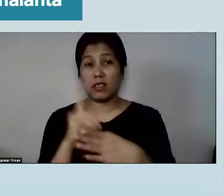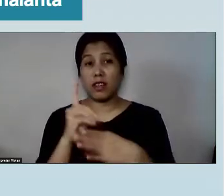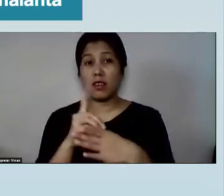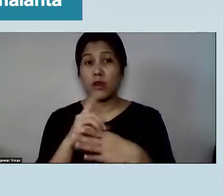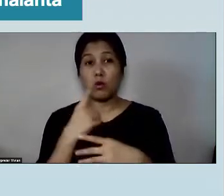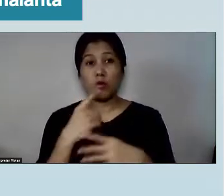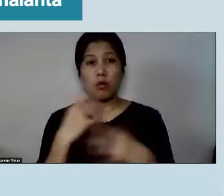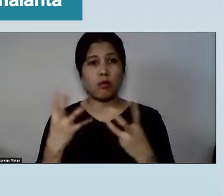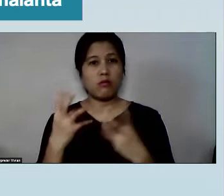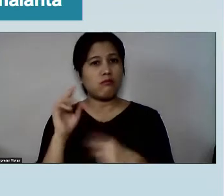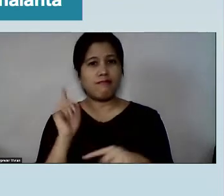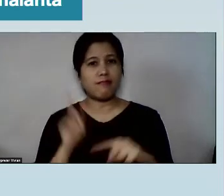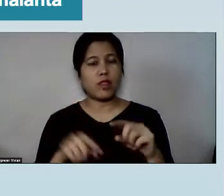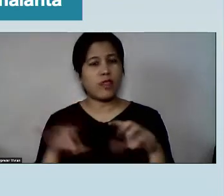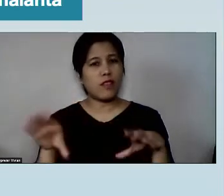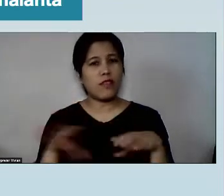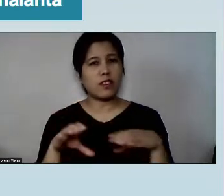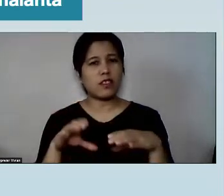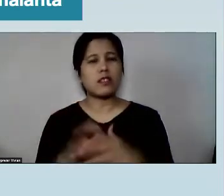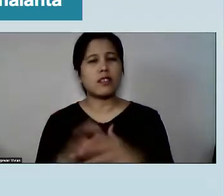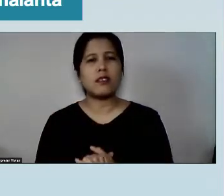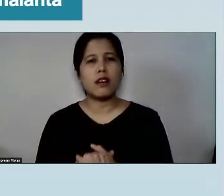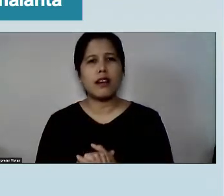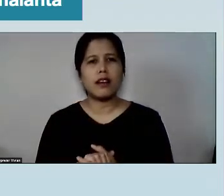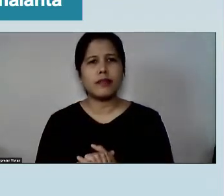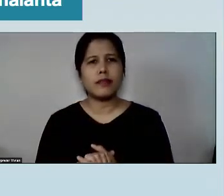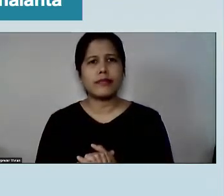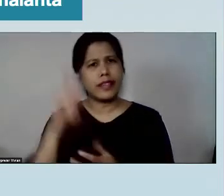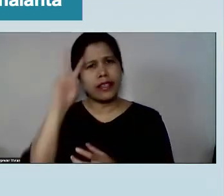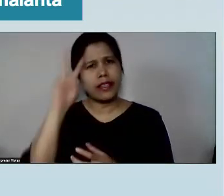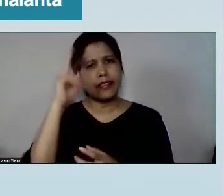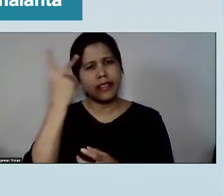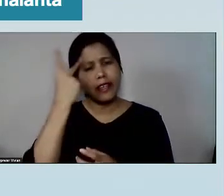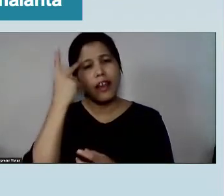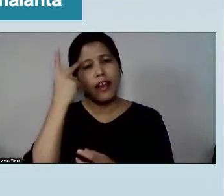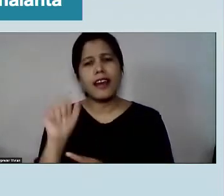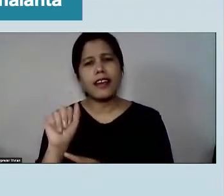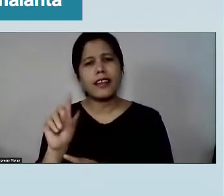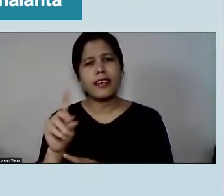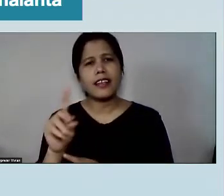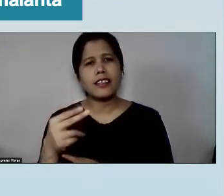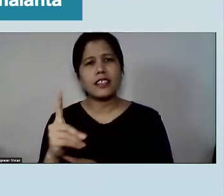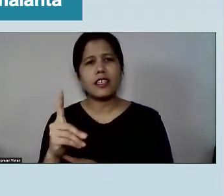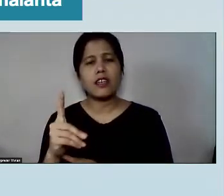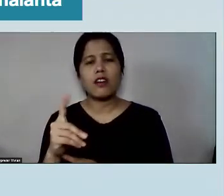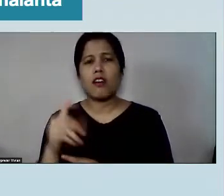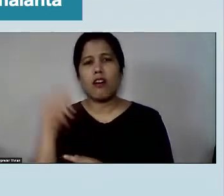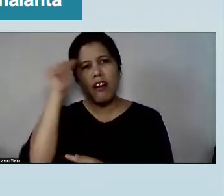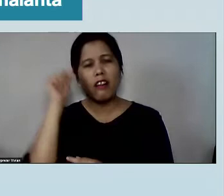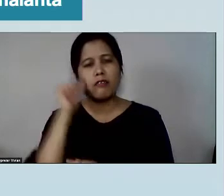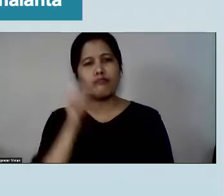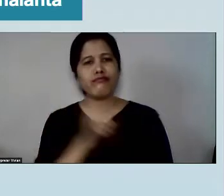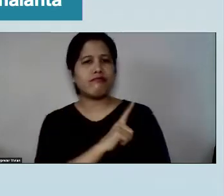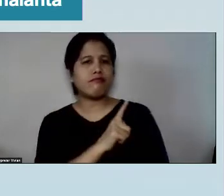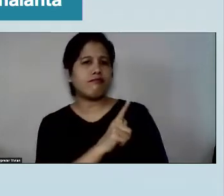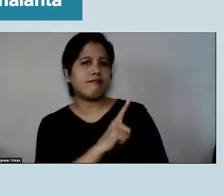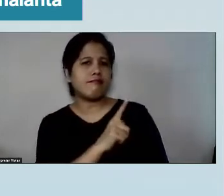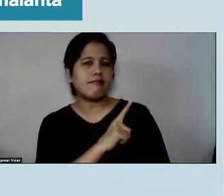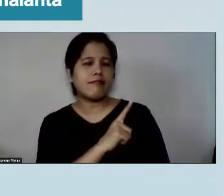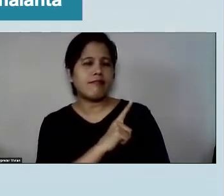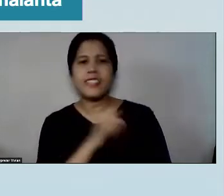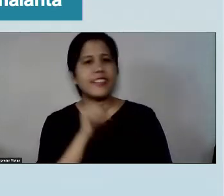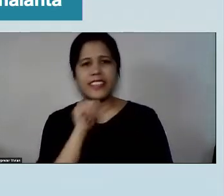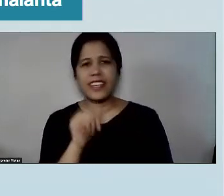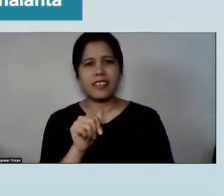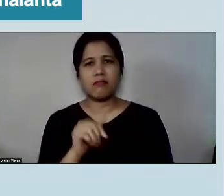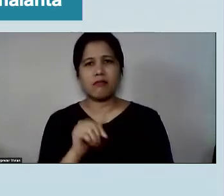won't. And another misconception is that ADHD children or adults are being lazy. It's not that. They